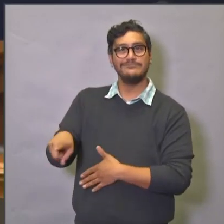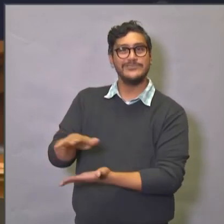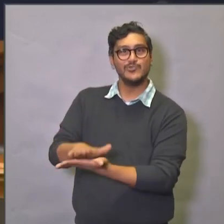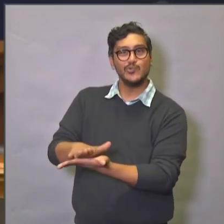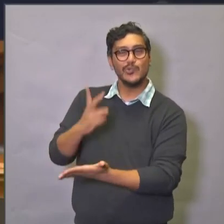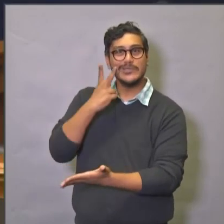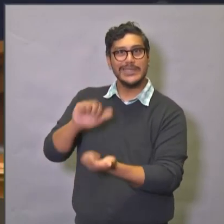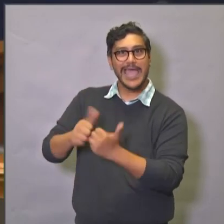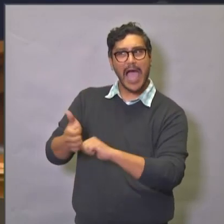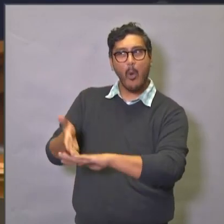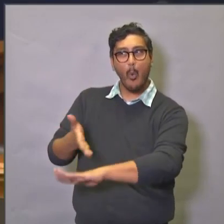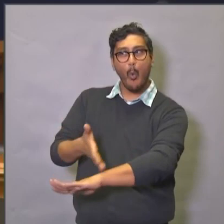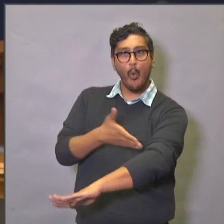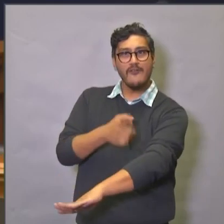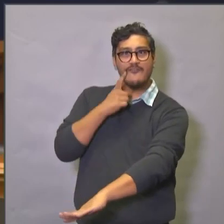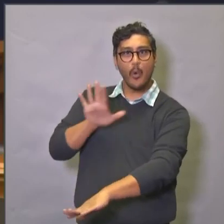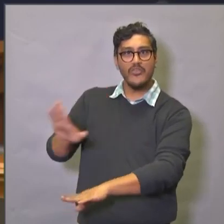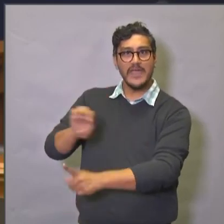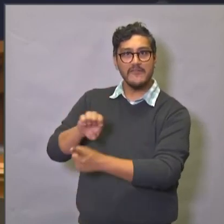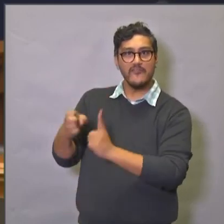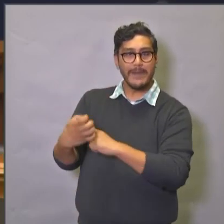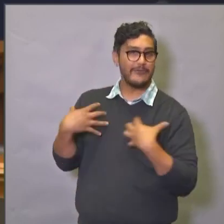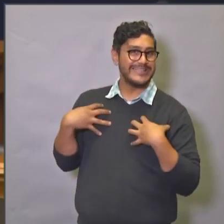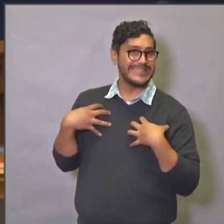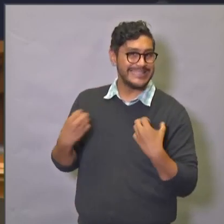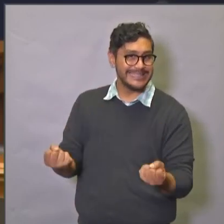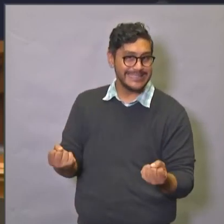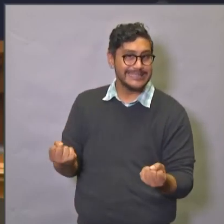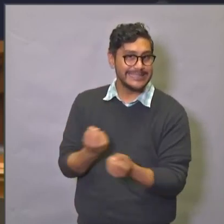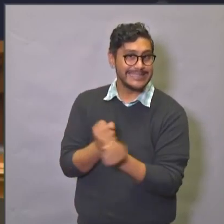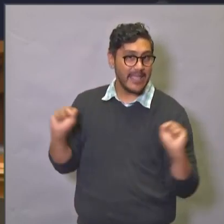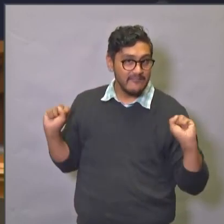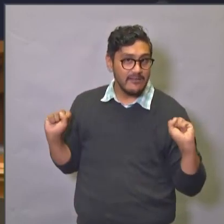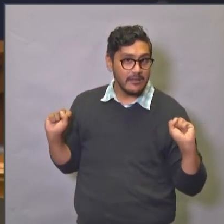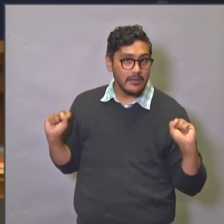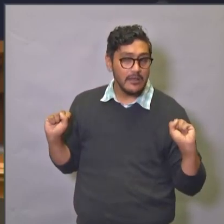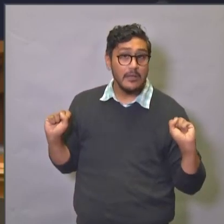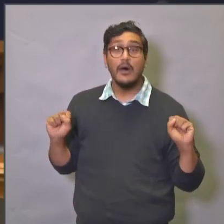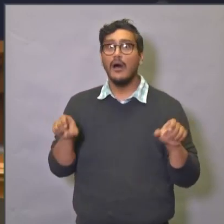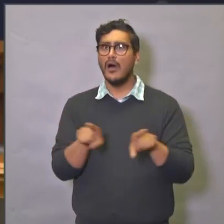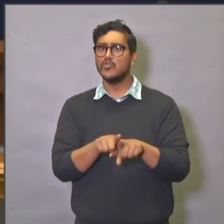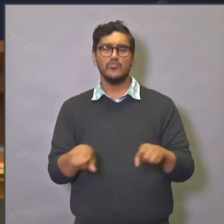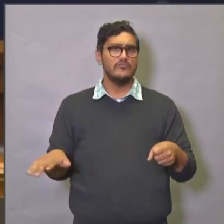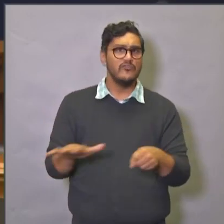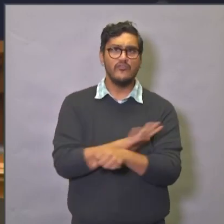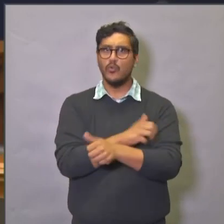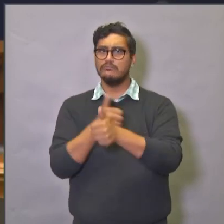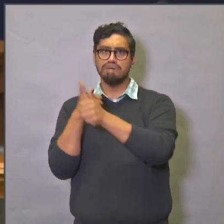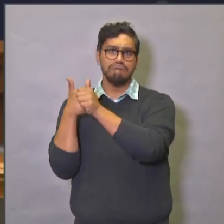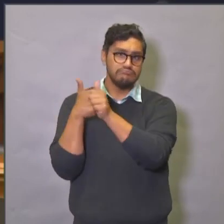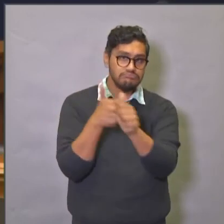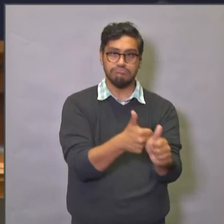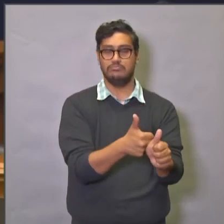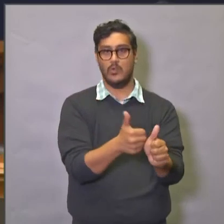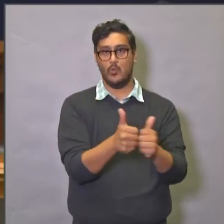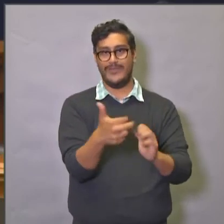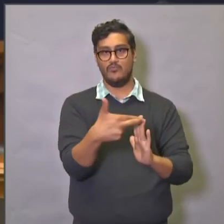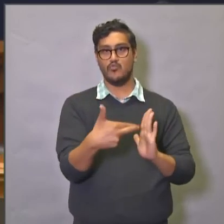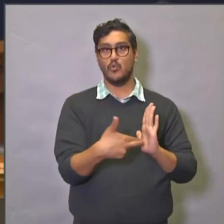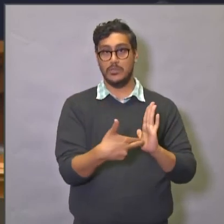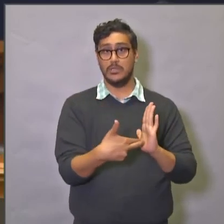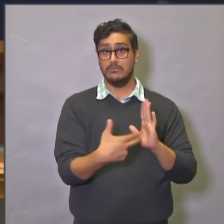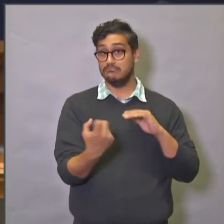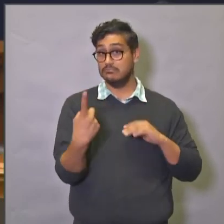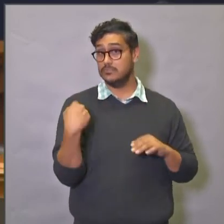best to make their environments as safe as possible and how to, in fact, fully comply with the directives. I'll say we